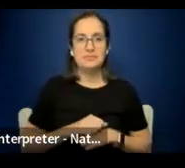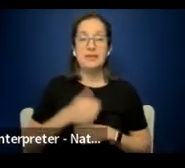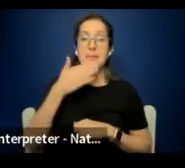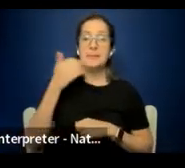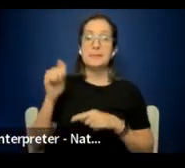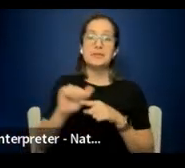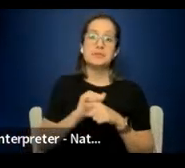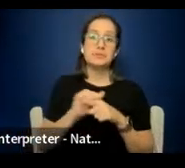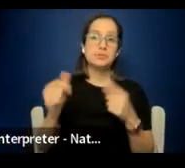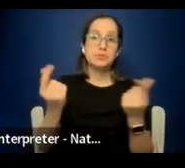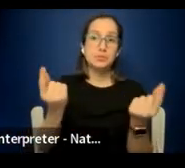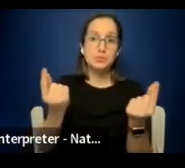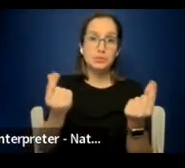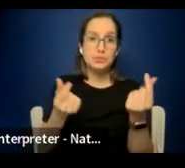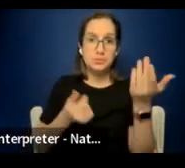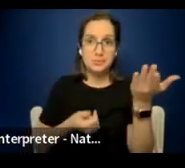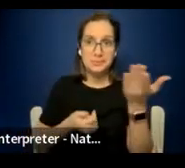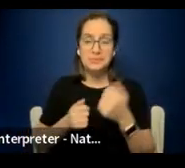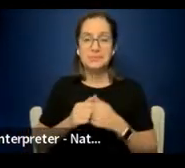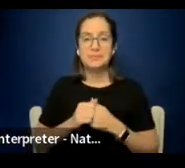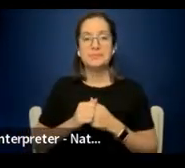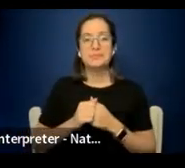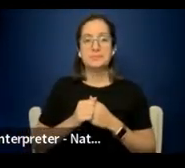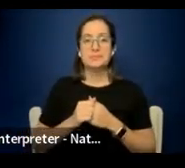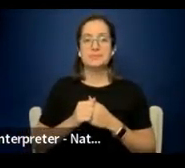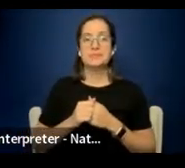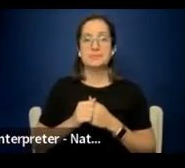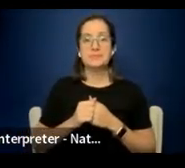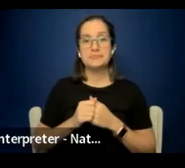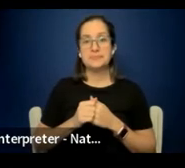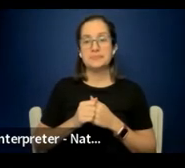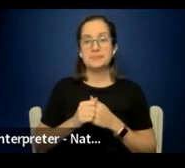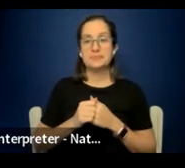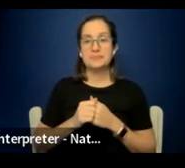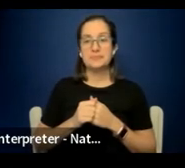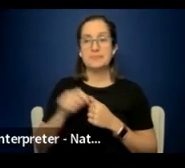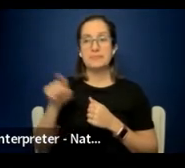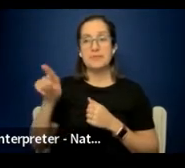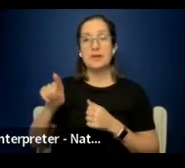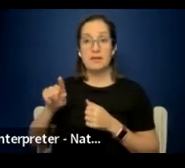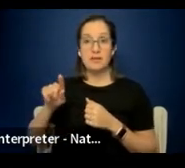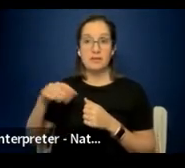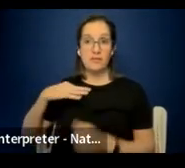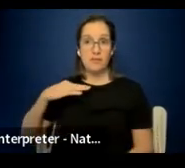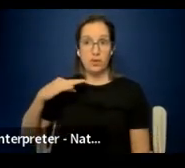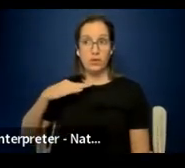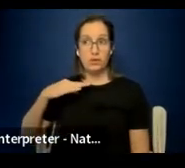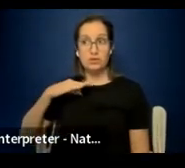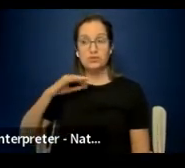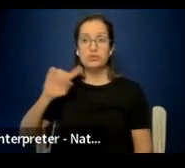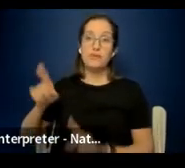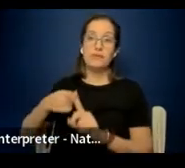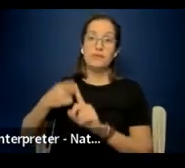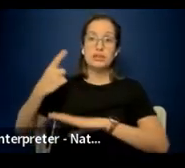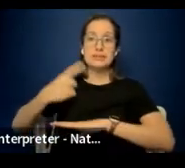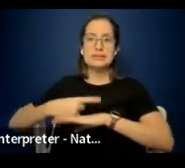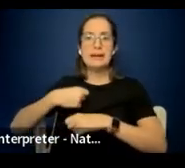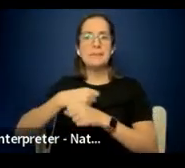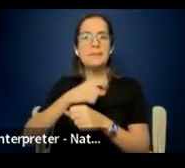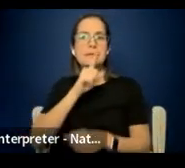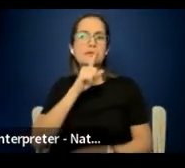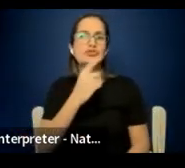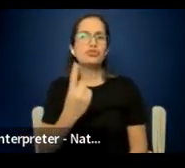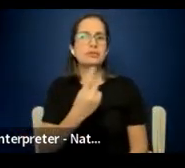volunteers. Having somebody block time on their calendar to welcome a new volunteer on their first day. you know, if it's a big group of volunteers,